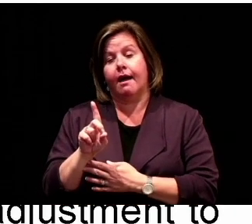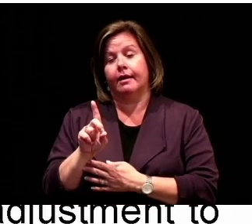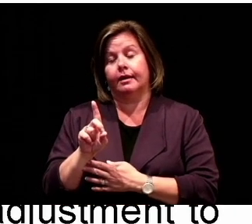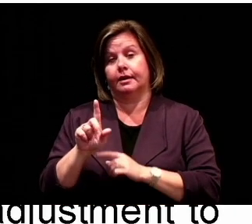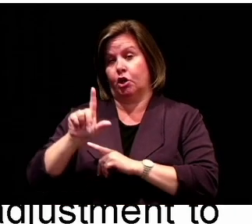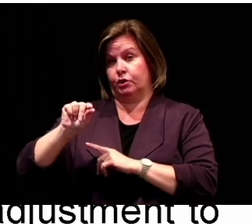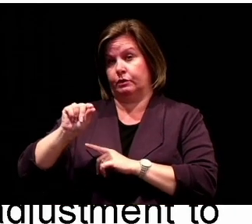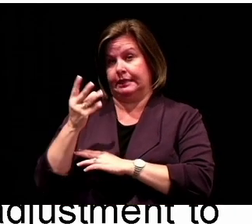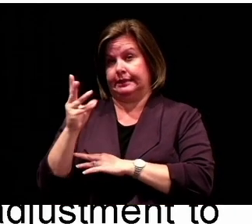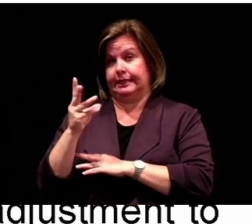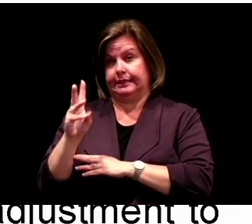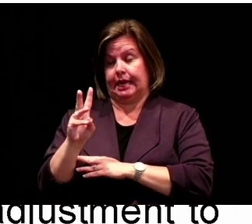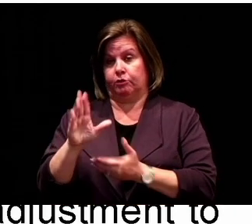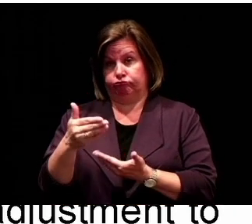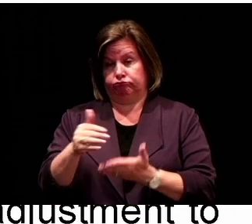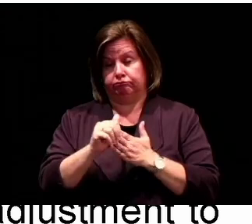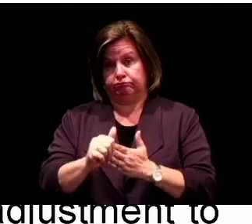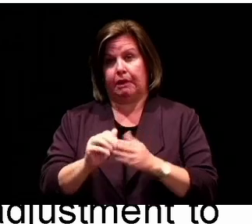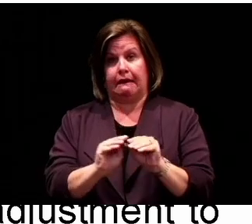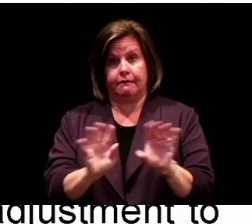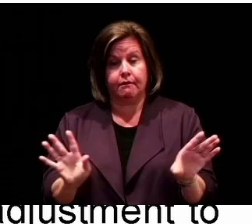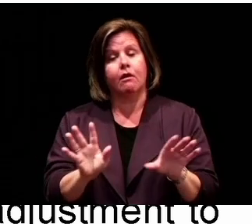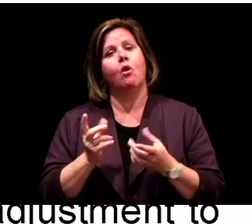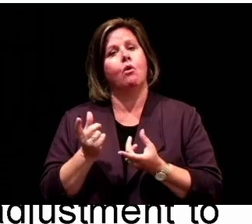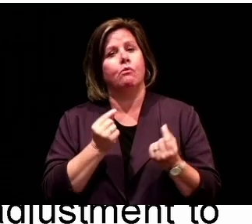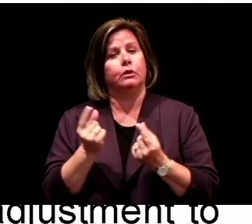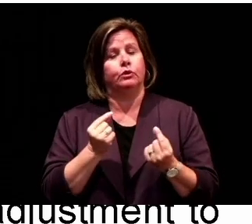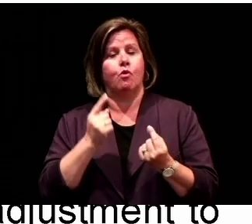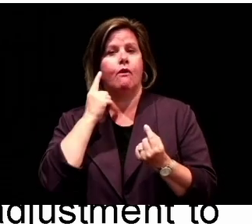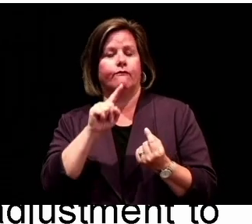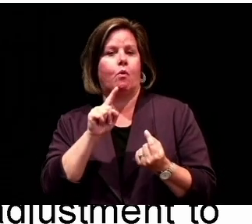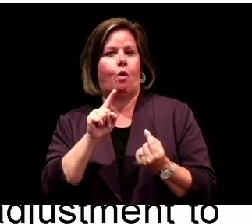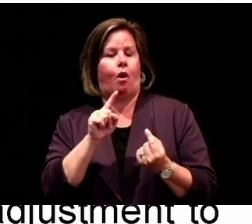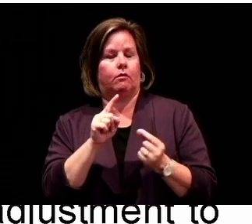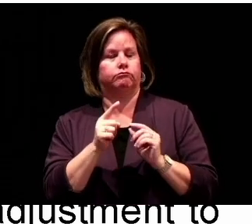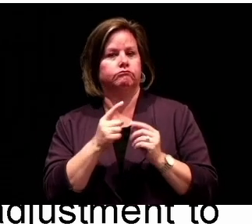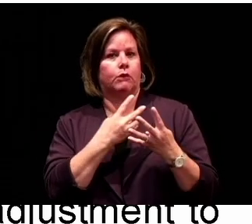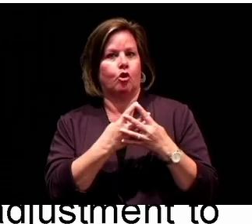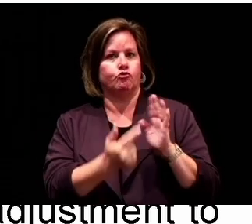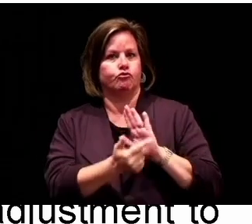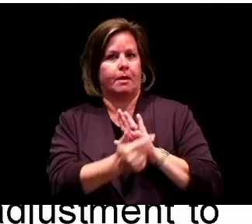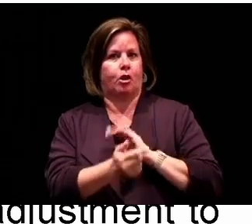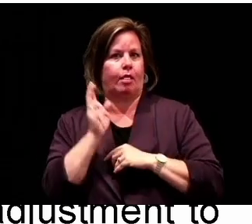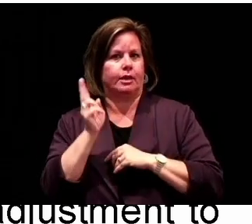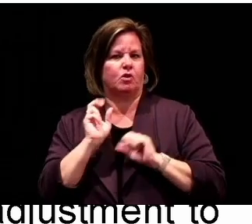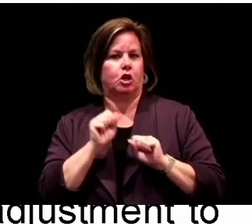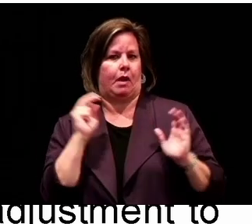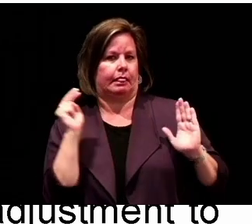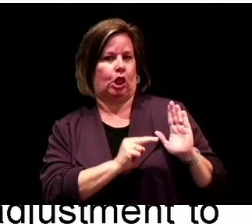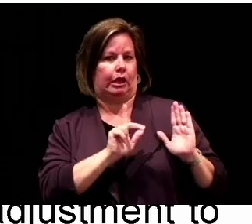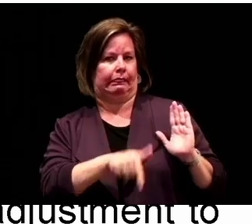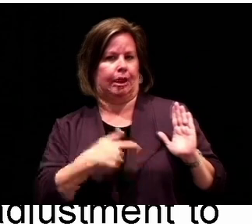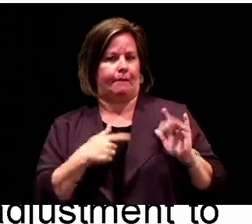a disability, you can ask the landlord to provide accommodation. If your criminal history can be attributed